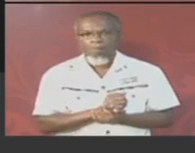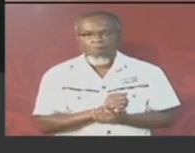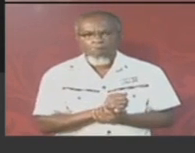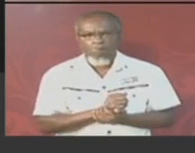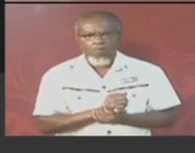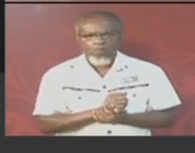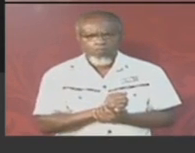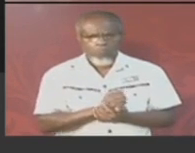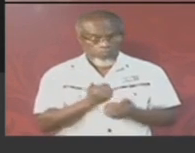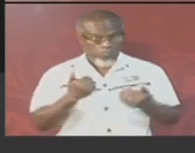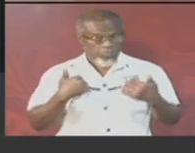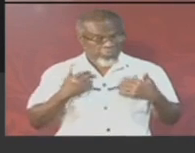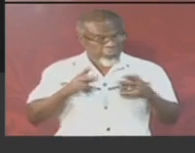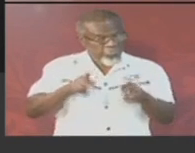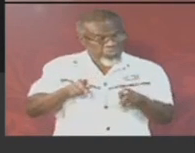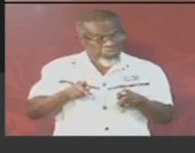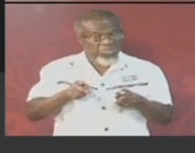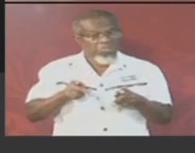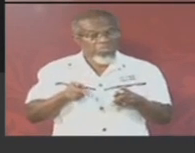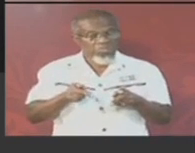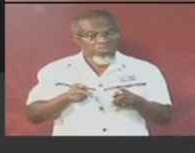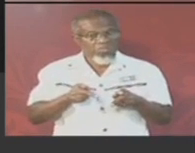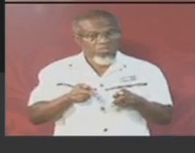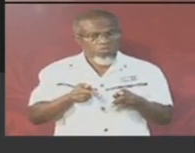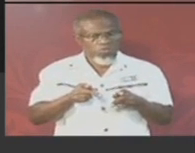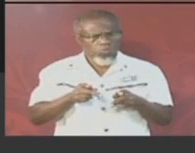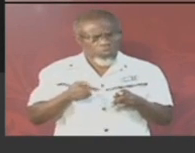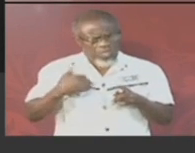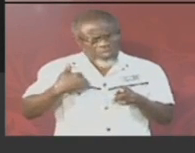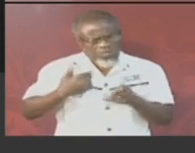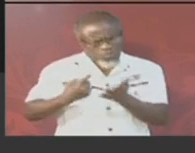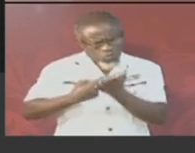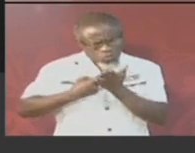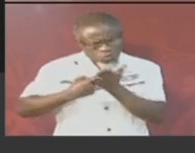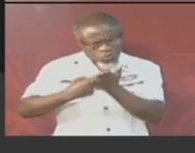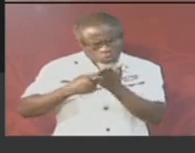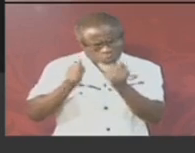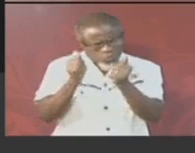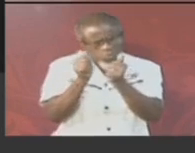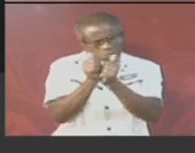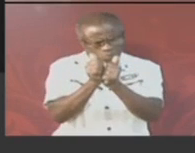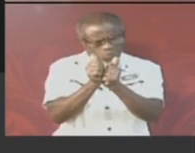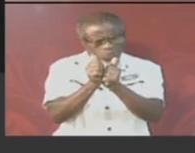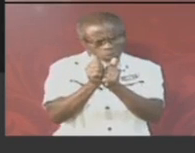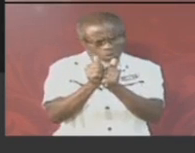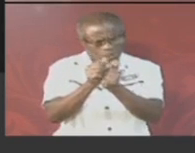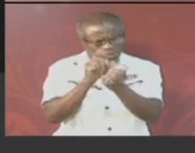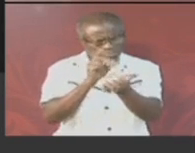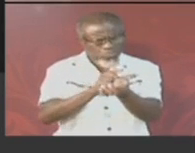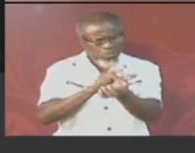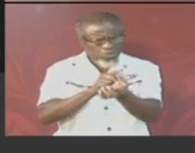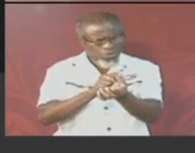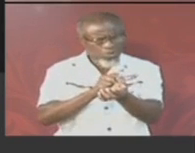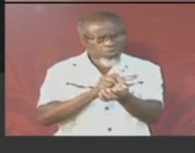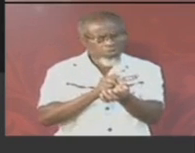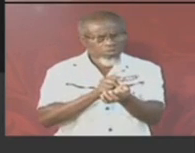There are individuals who, in consultation with their doctors,